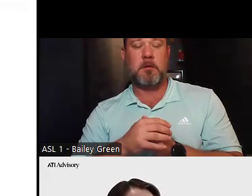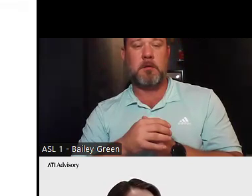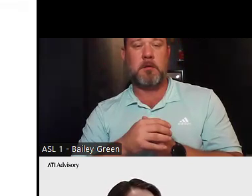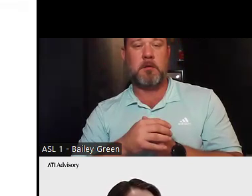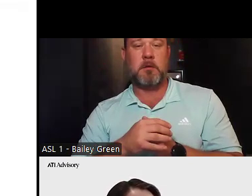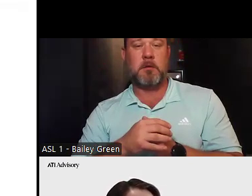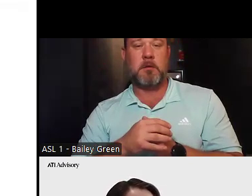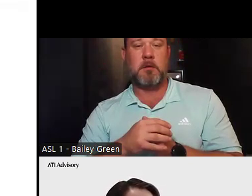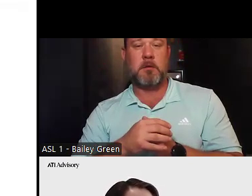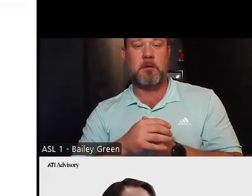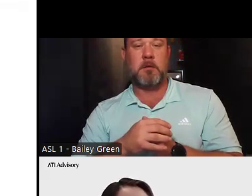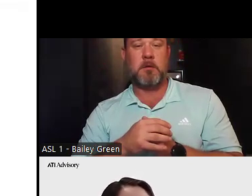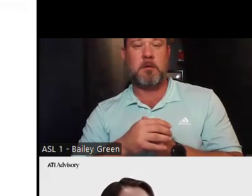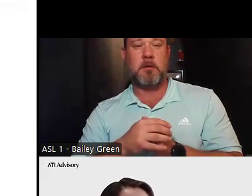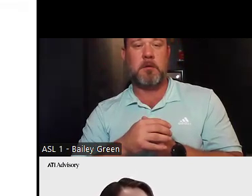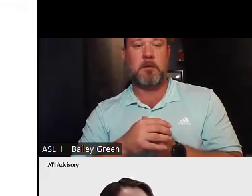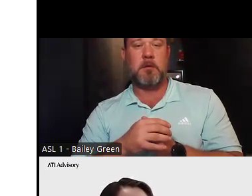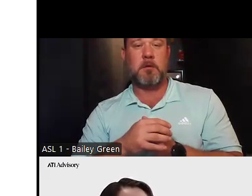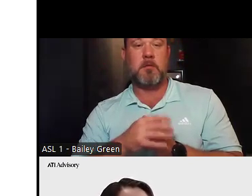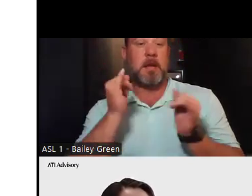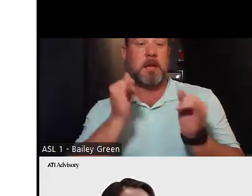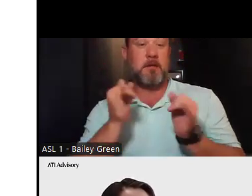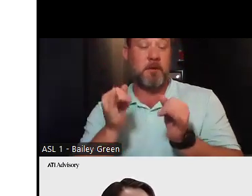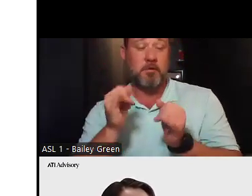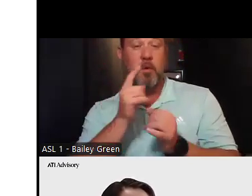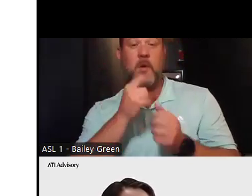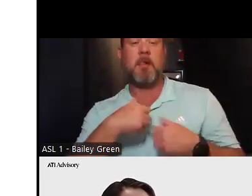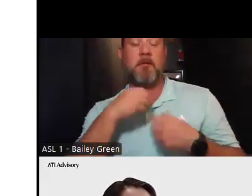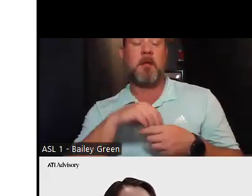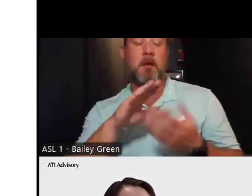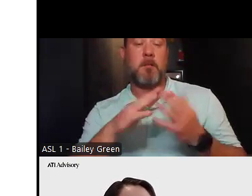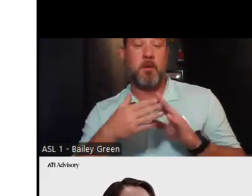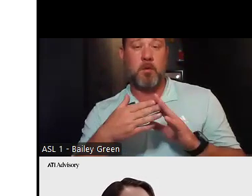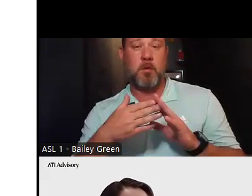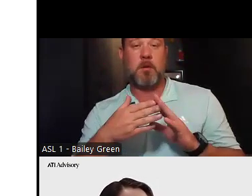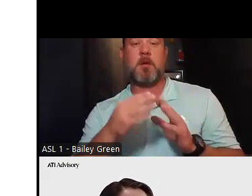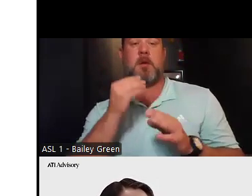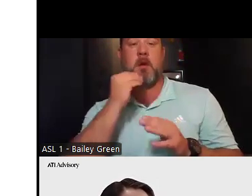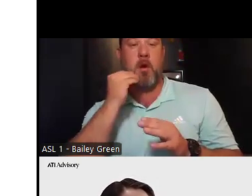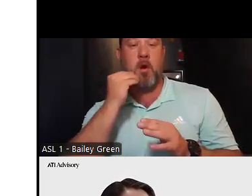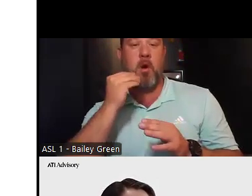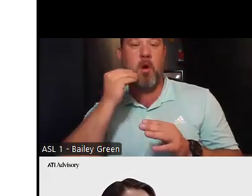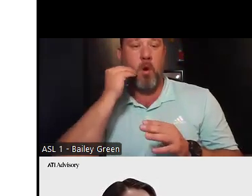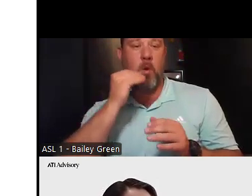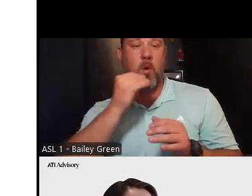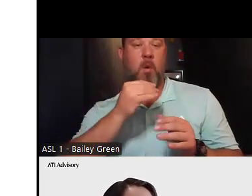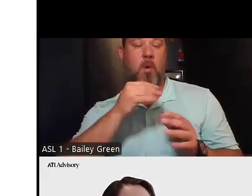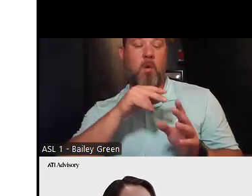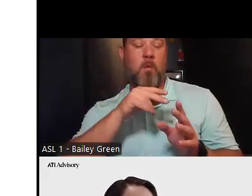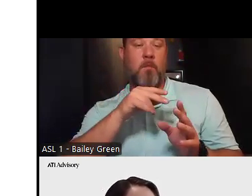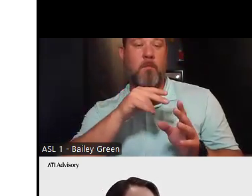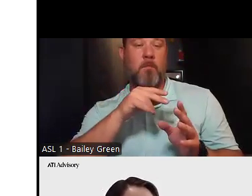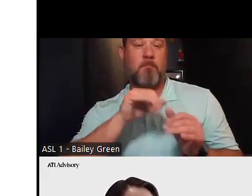ACO organization. They would be individuals who are living in the community, including homebound individuals. They